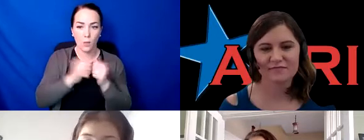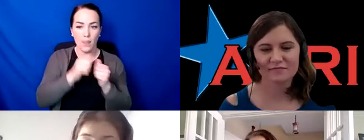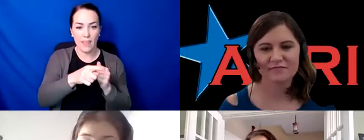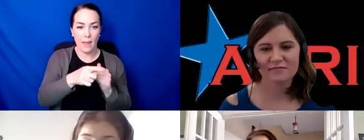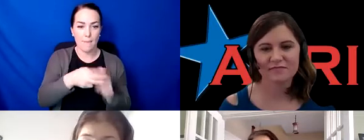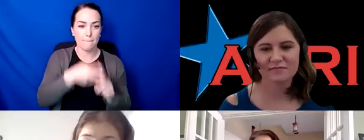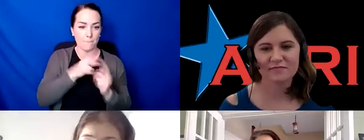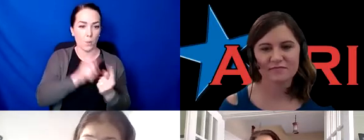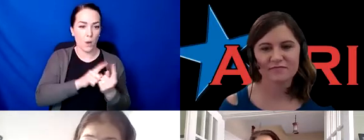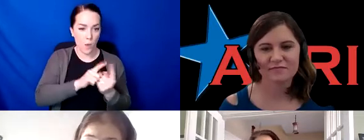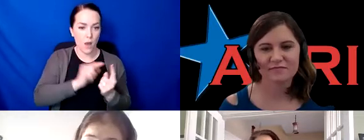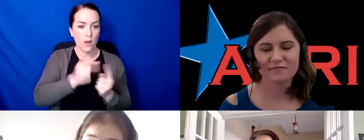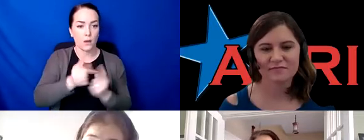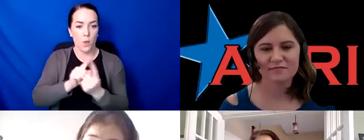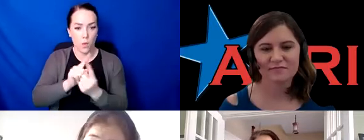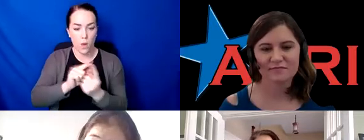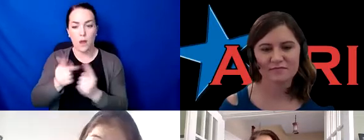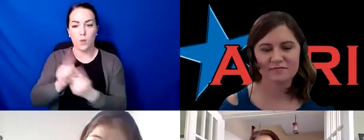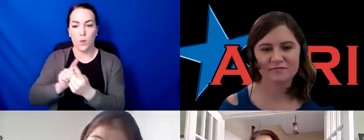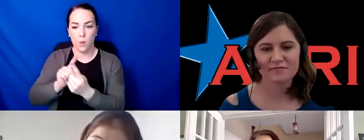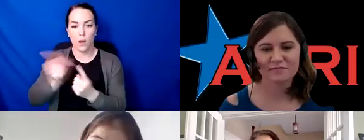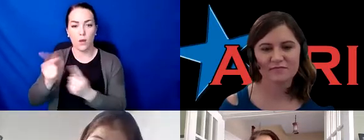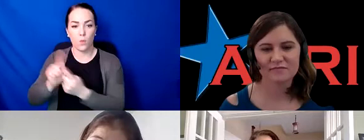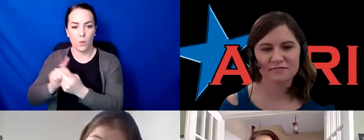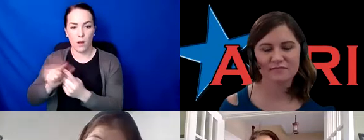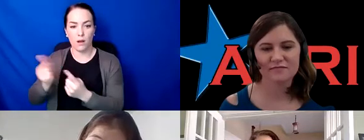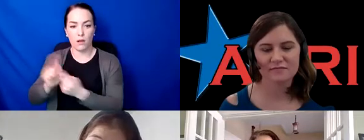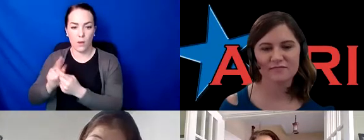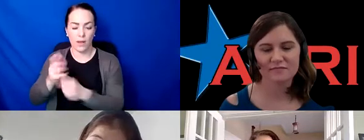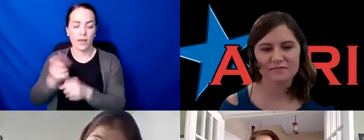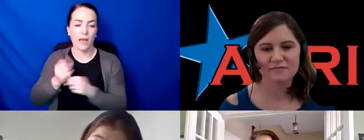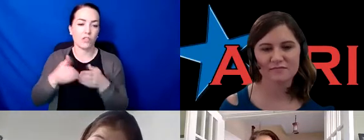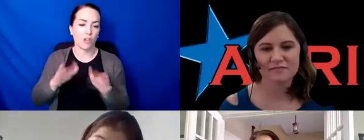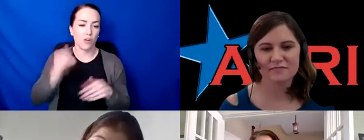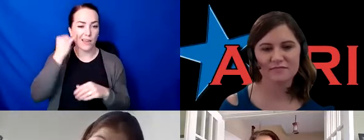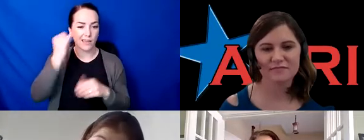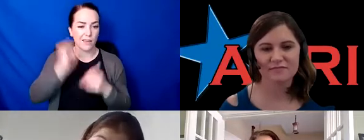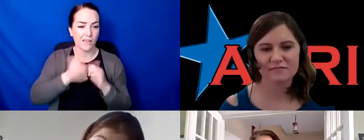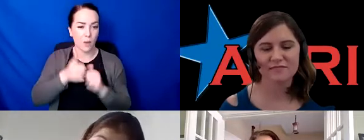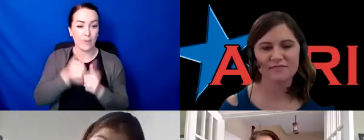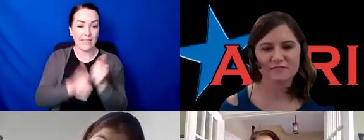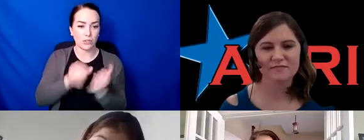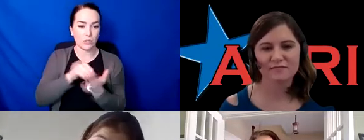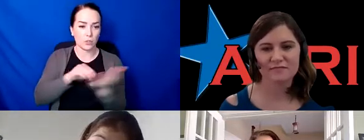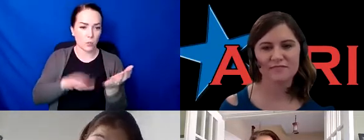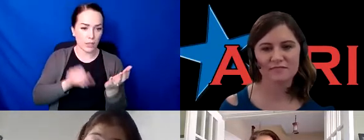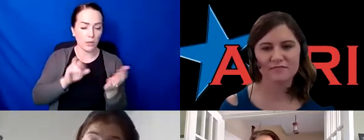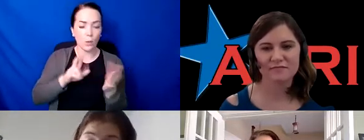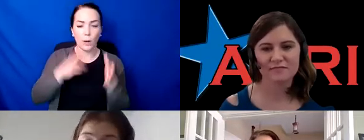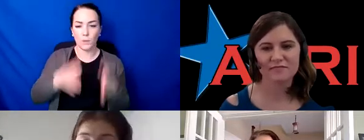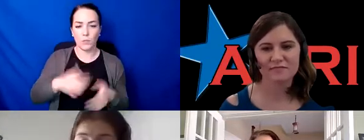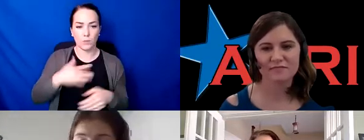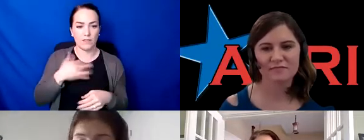one-on-one kind of first and just get like a general idea of how each student or person was